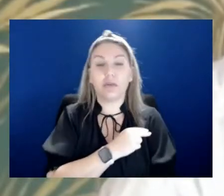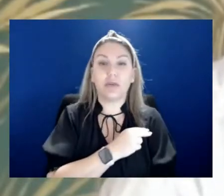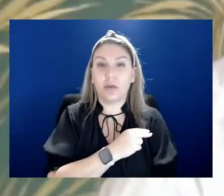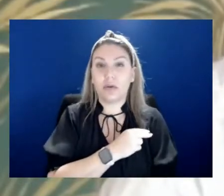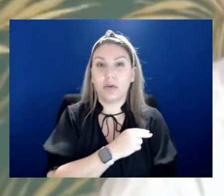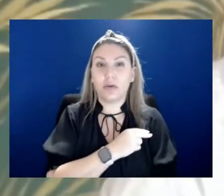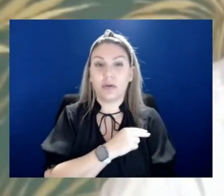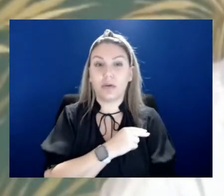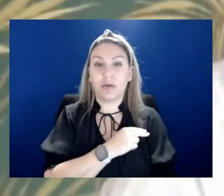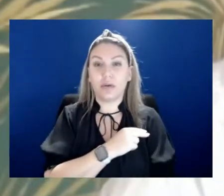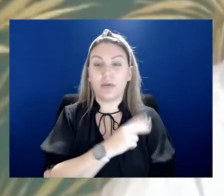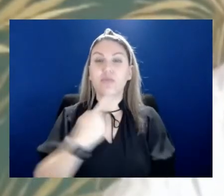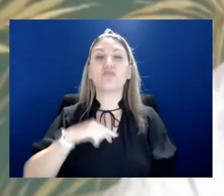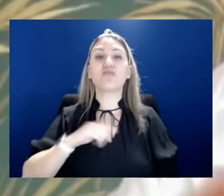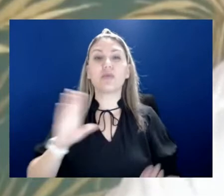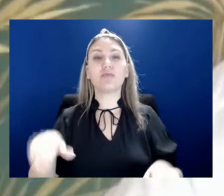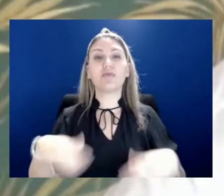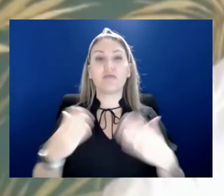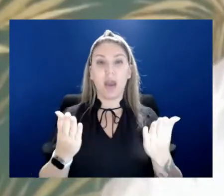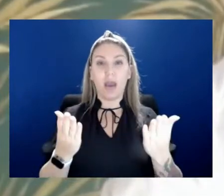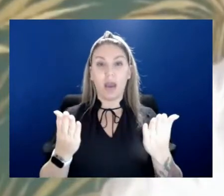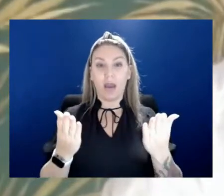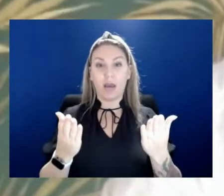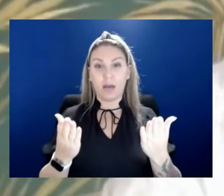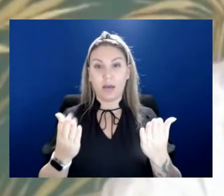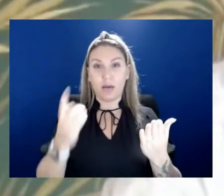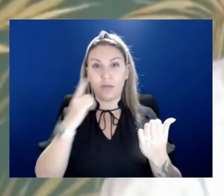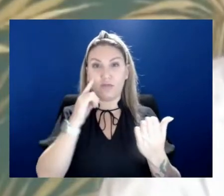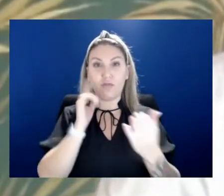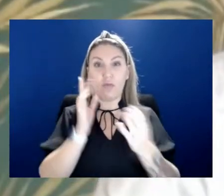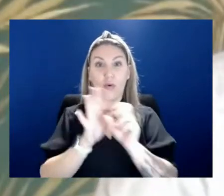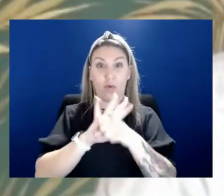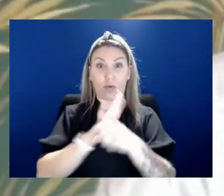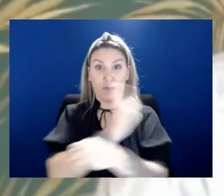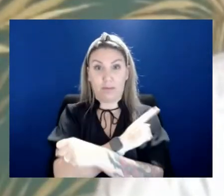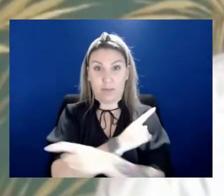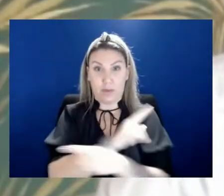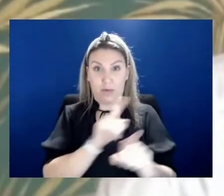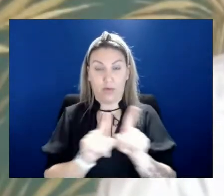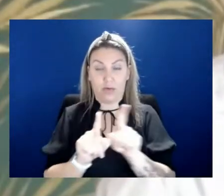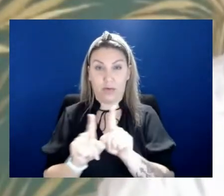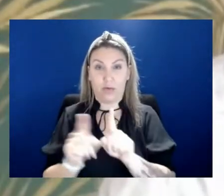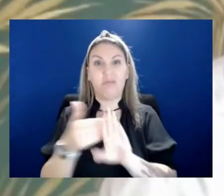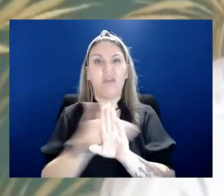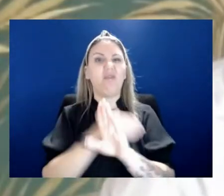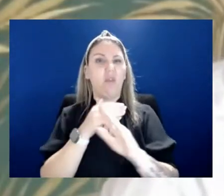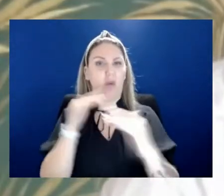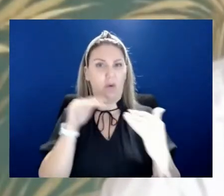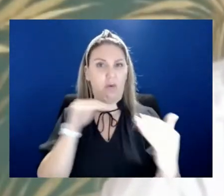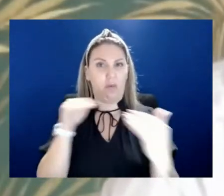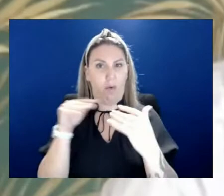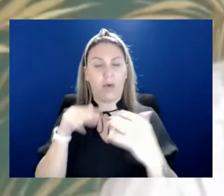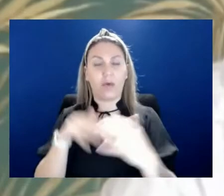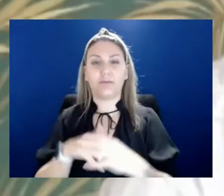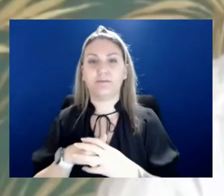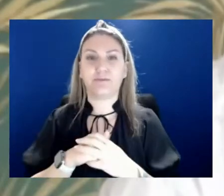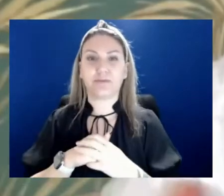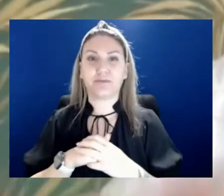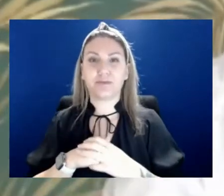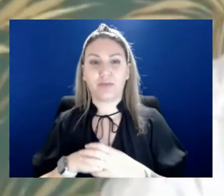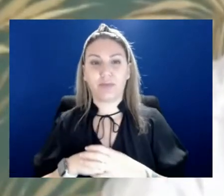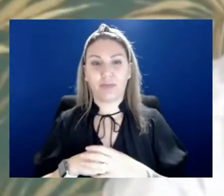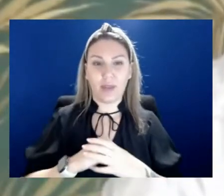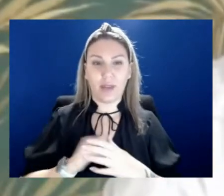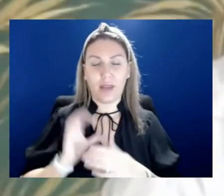we provide help to COVID patients. And our organization